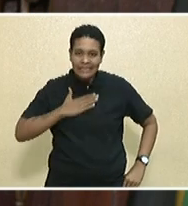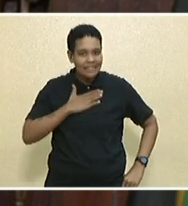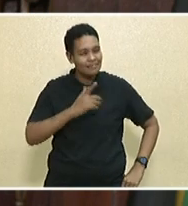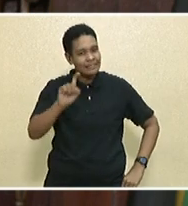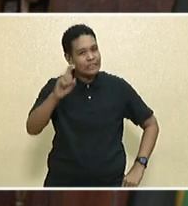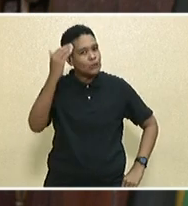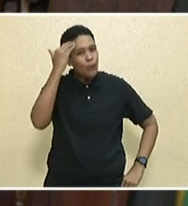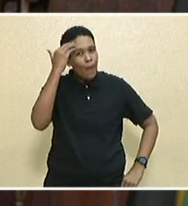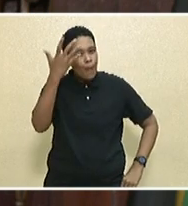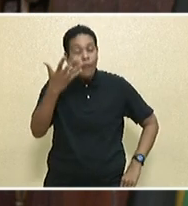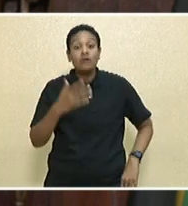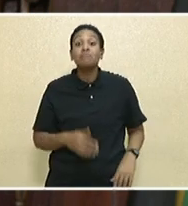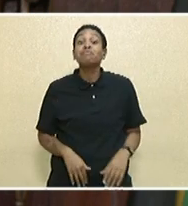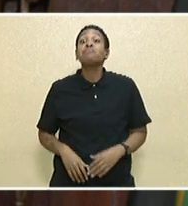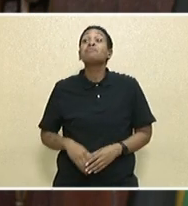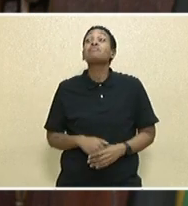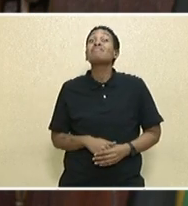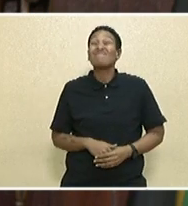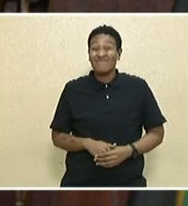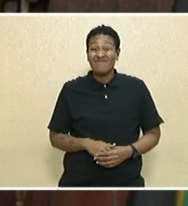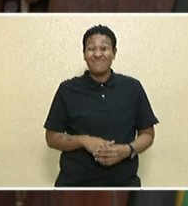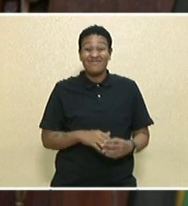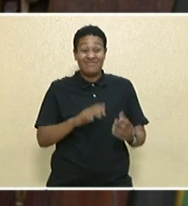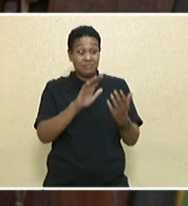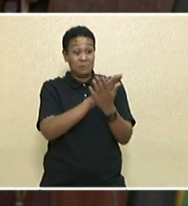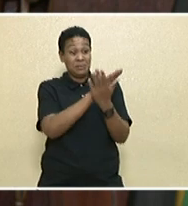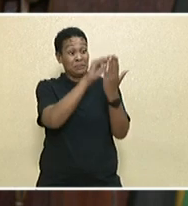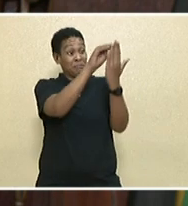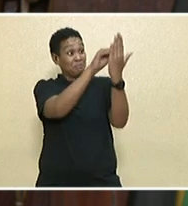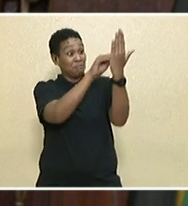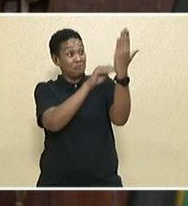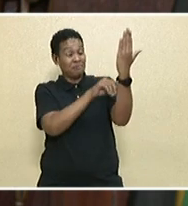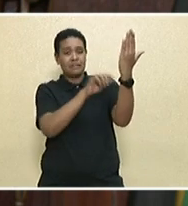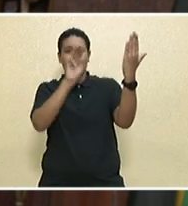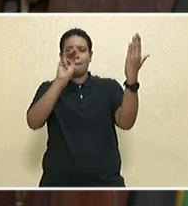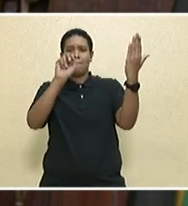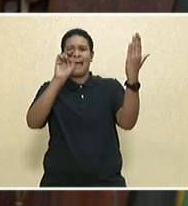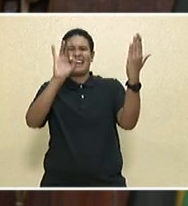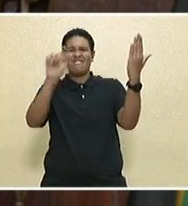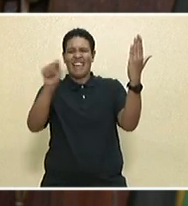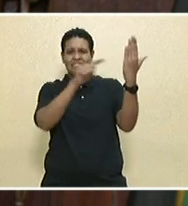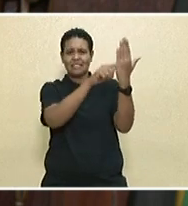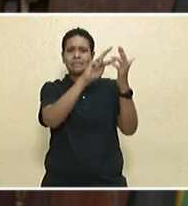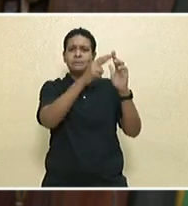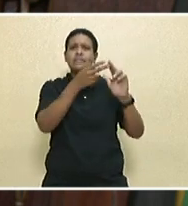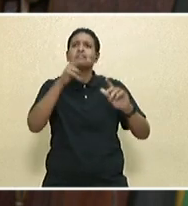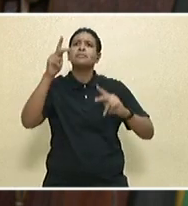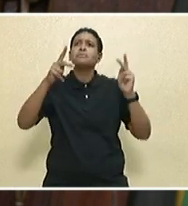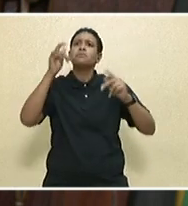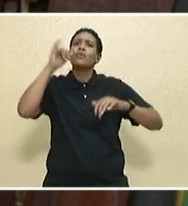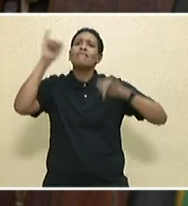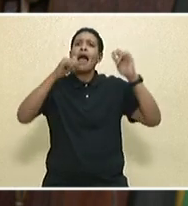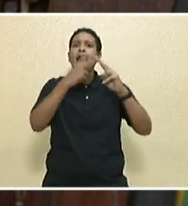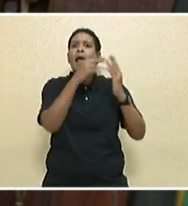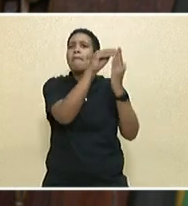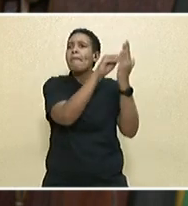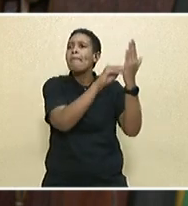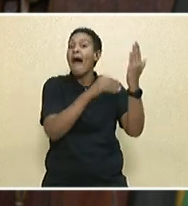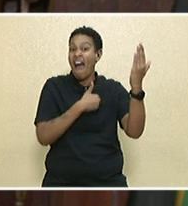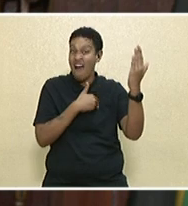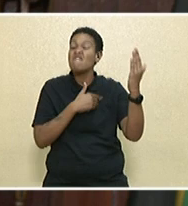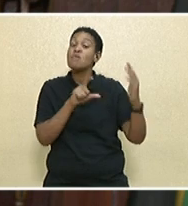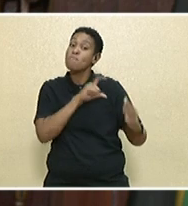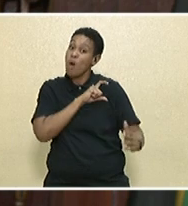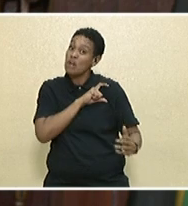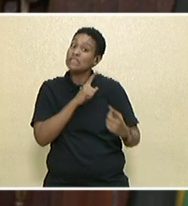manifests are with the police and the Ministry of Health, and they have been instructed to